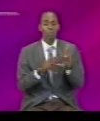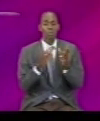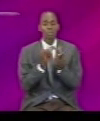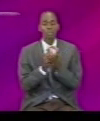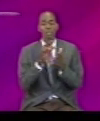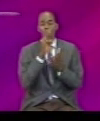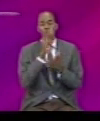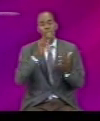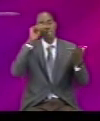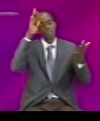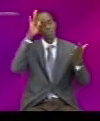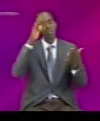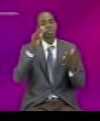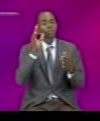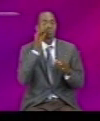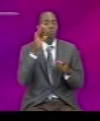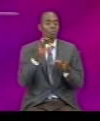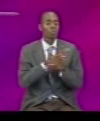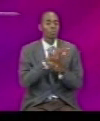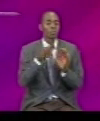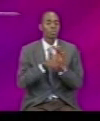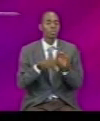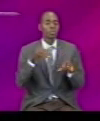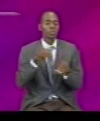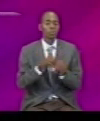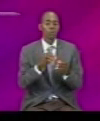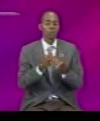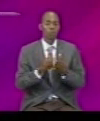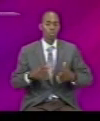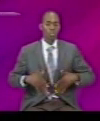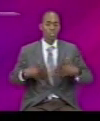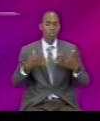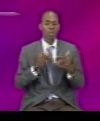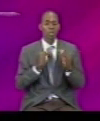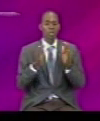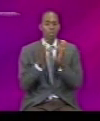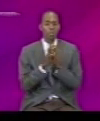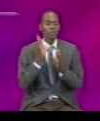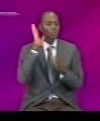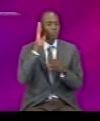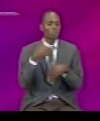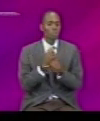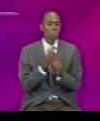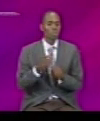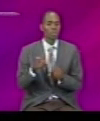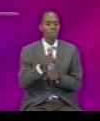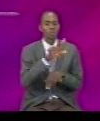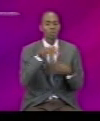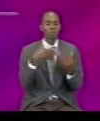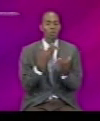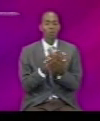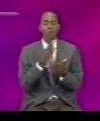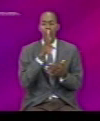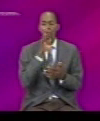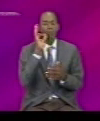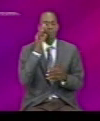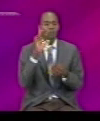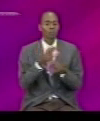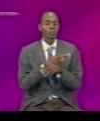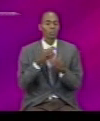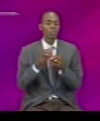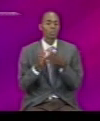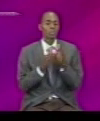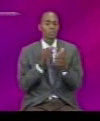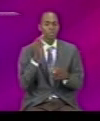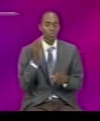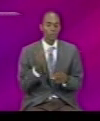for fruitfulness in their own seed, in their body, I pray, Lord, that you make them to be fruitful in Jesus' name.